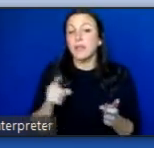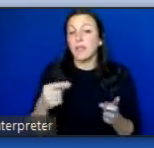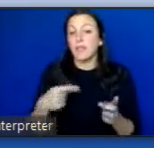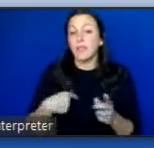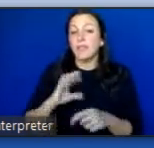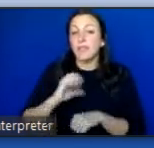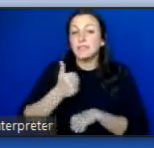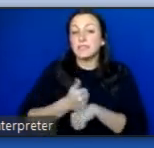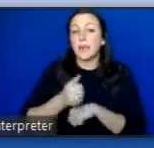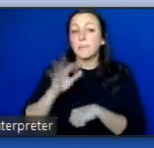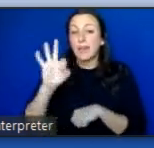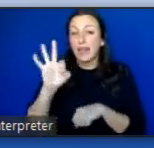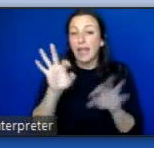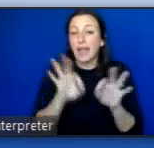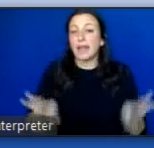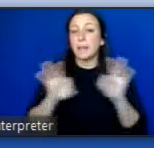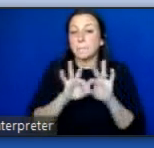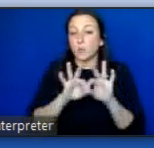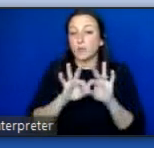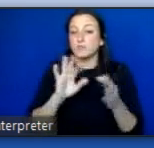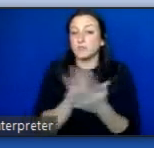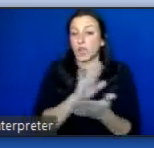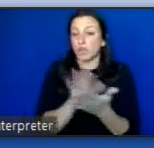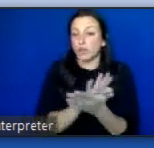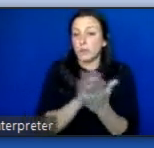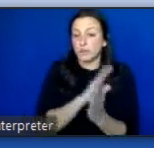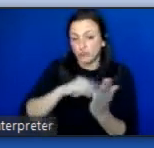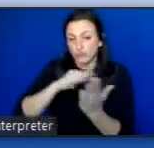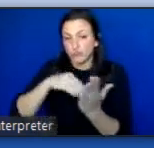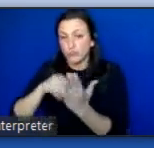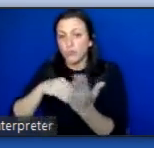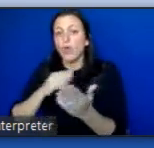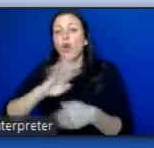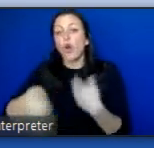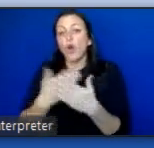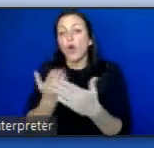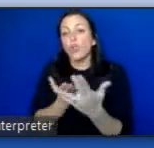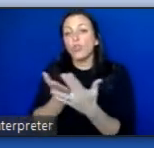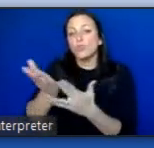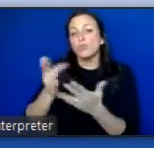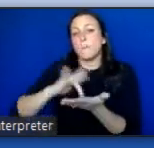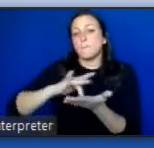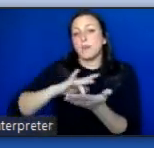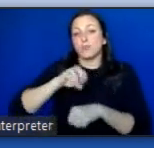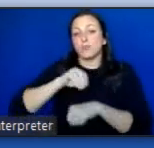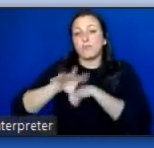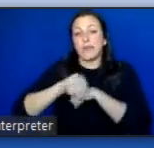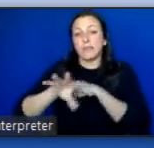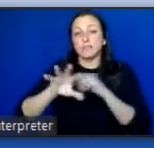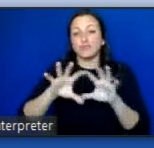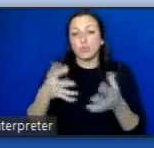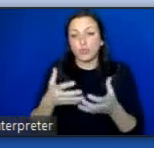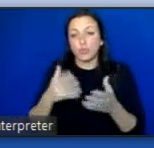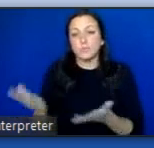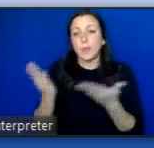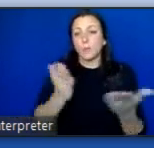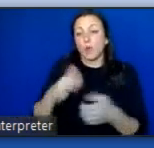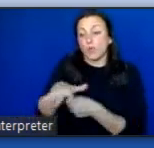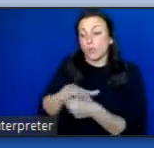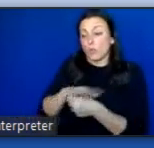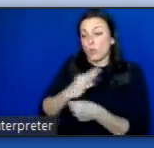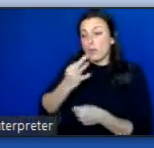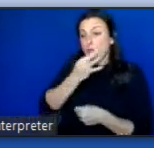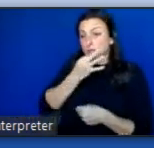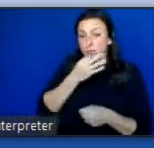crisis standards of care documents, all done through medical advisory groups that brought local experts together